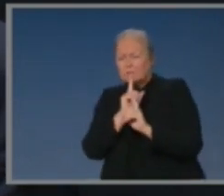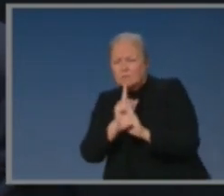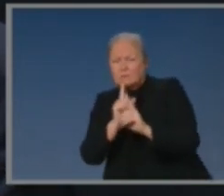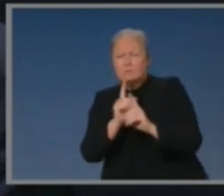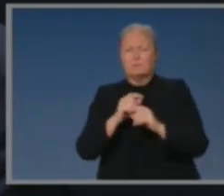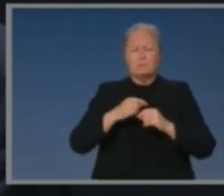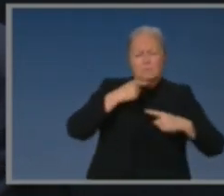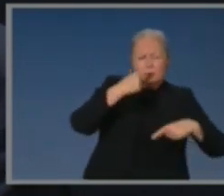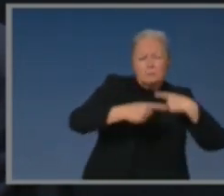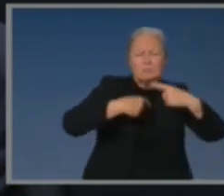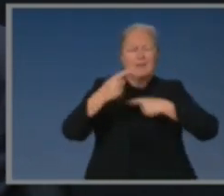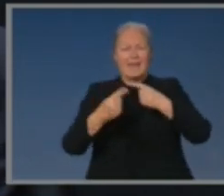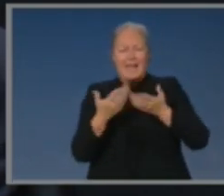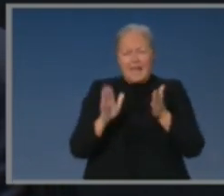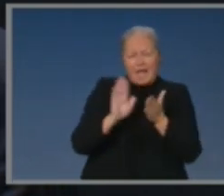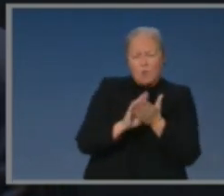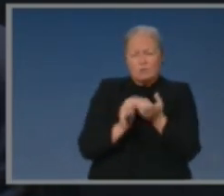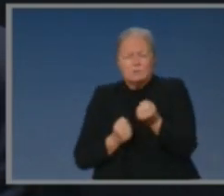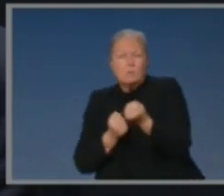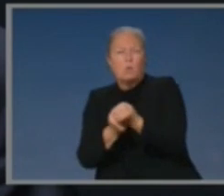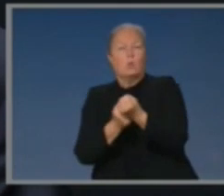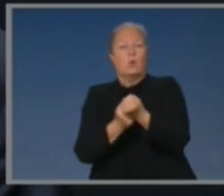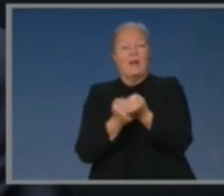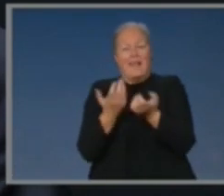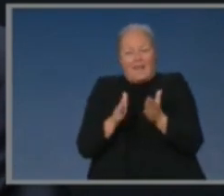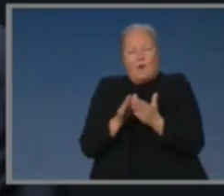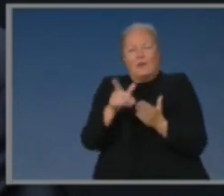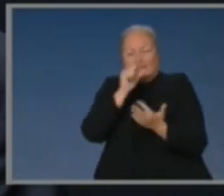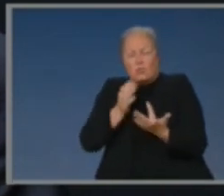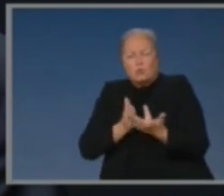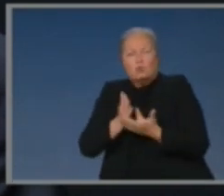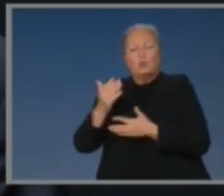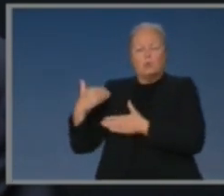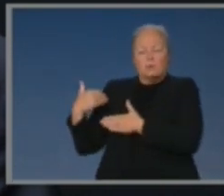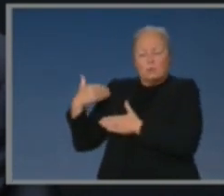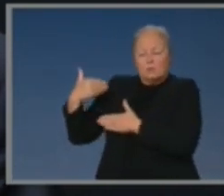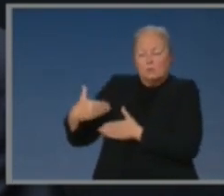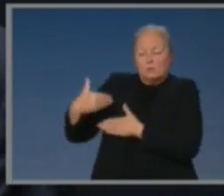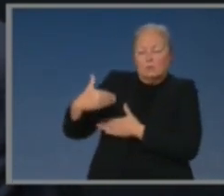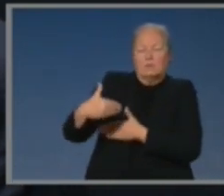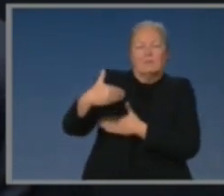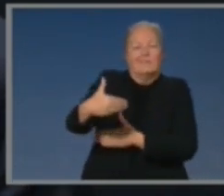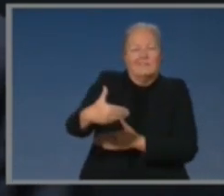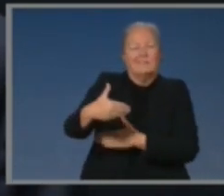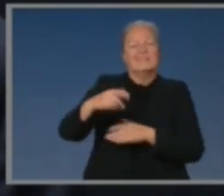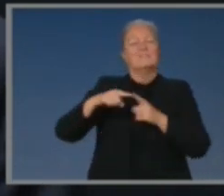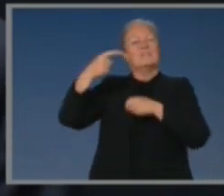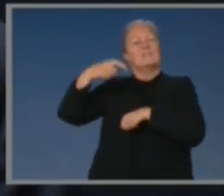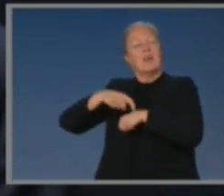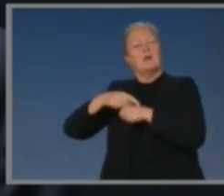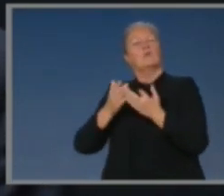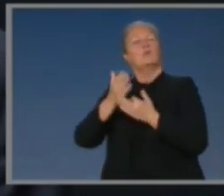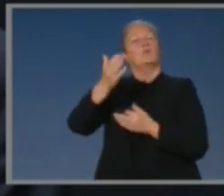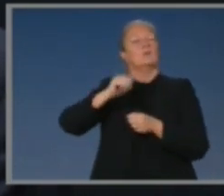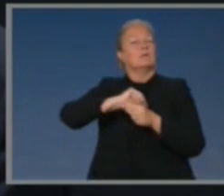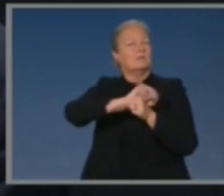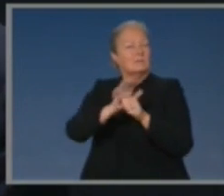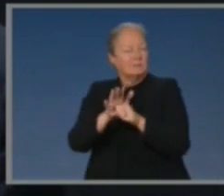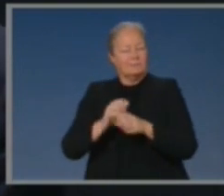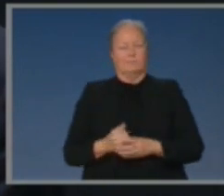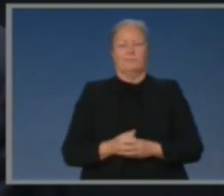about how to operate through the various phases as we come through the virus. As the Attorney-General mentioned,